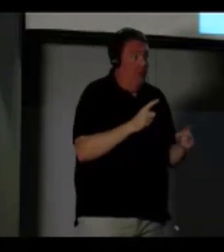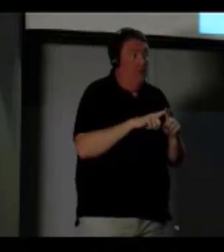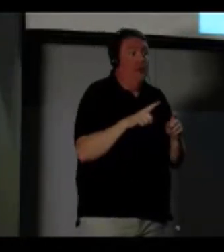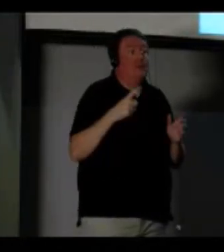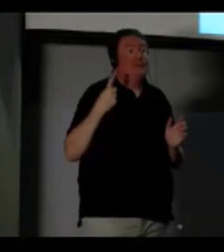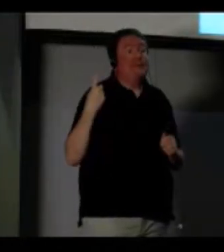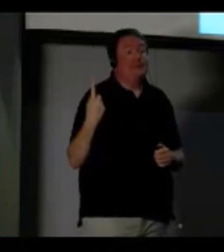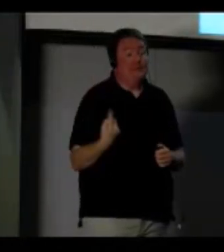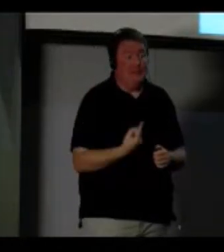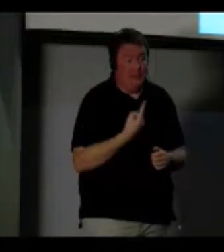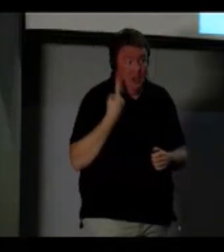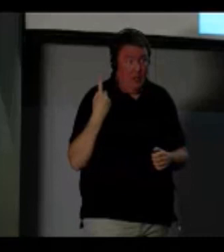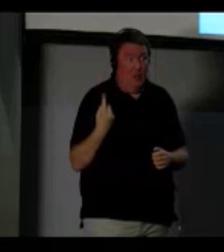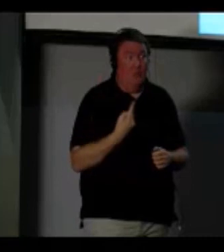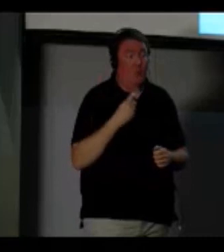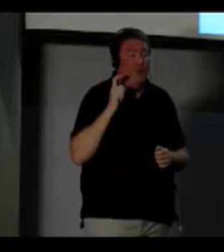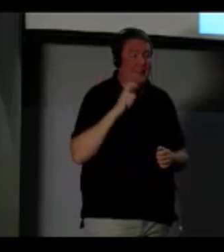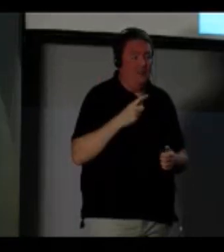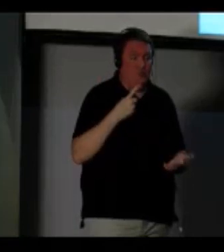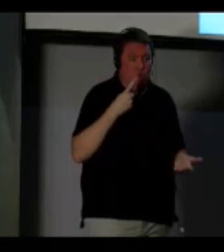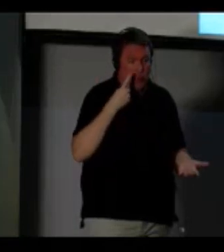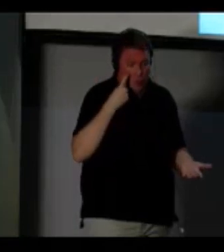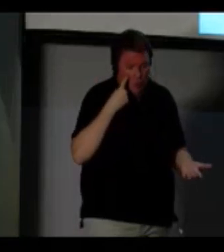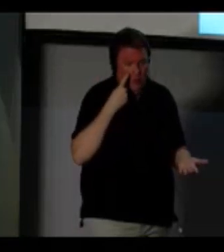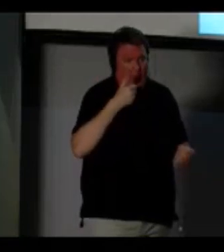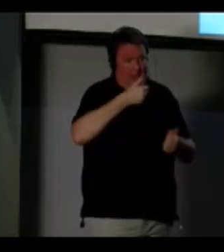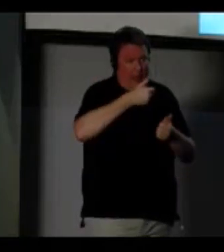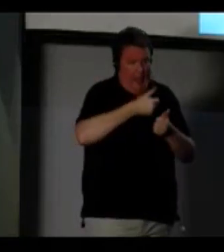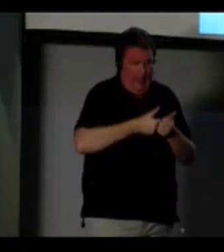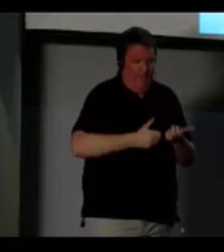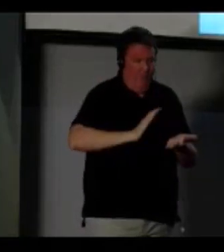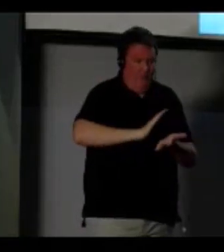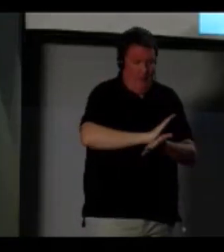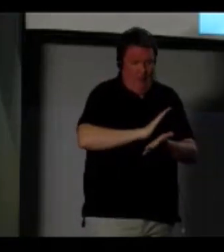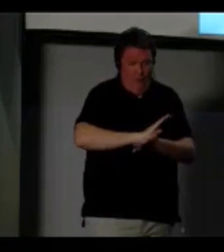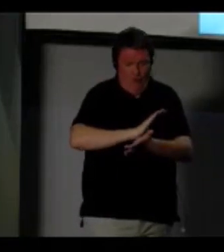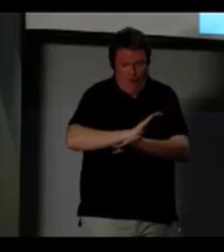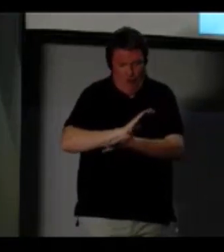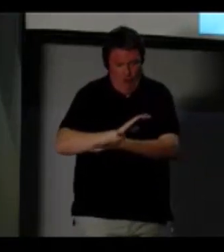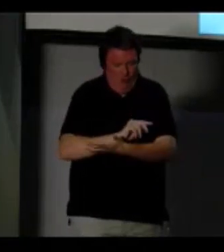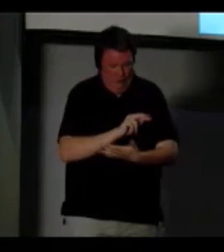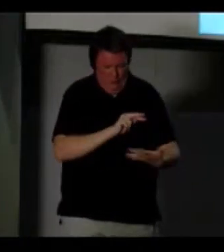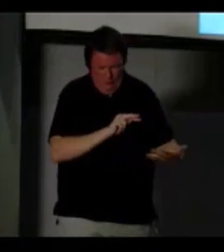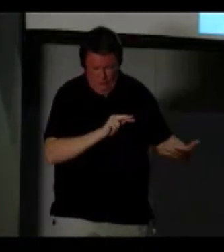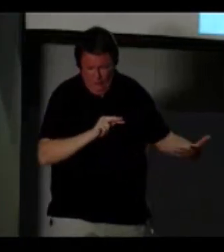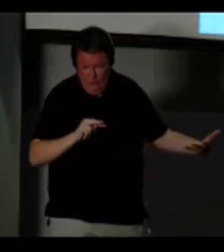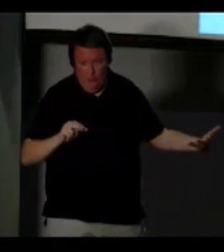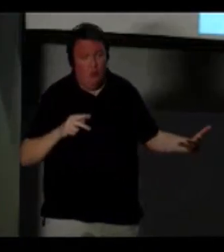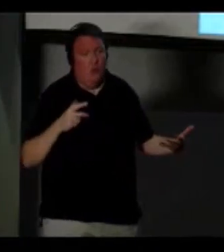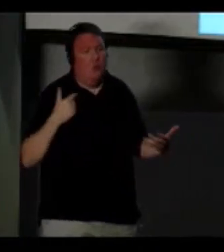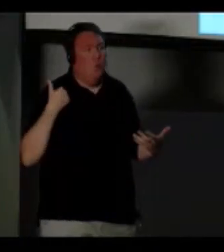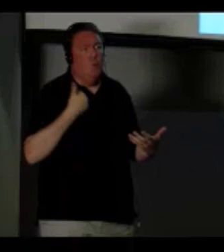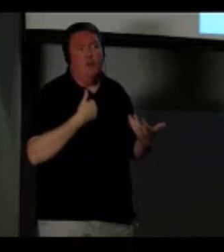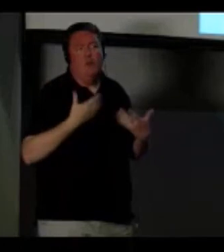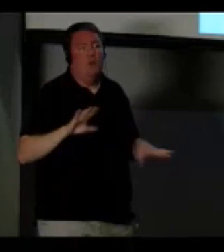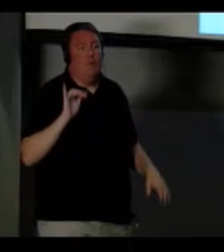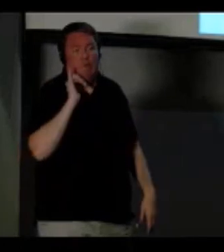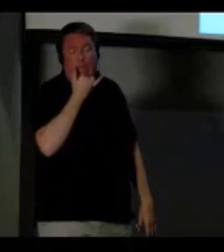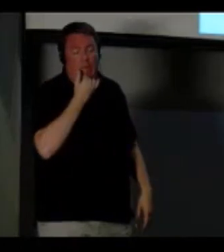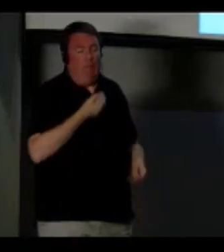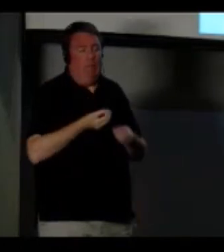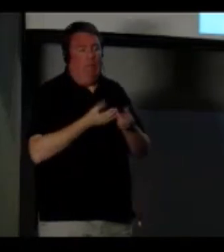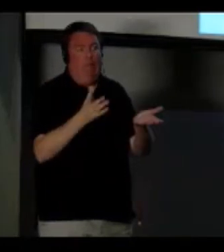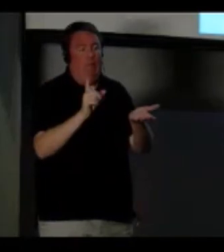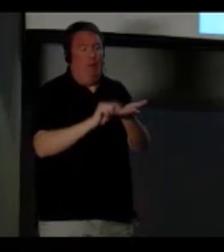time should put an eyeball on just about every single piece of paper, because you want to make sure that you don't inadvertently publish